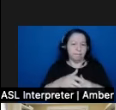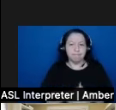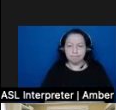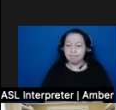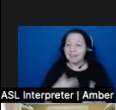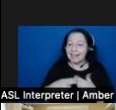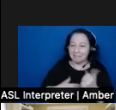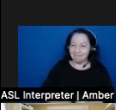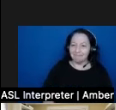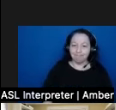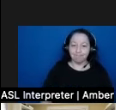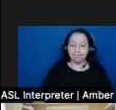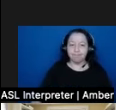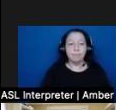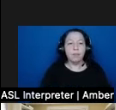slide.